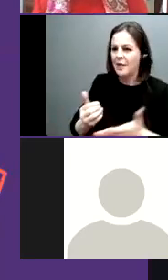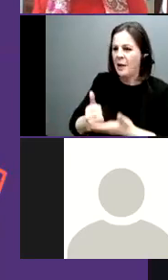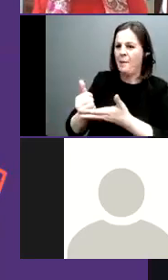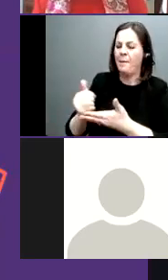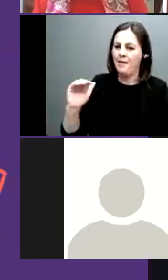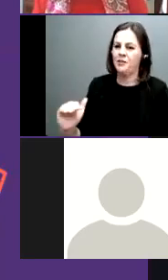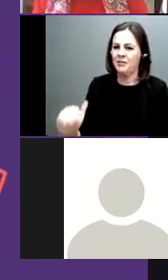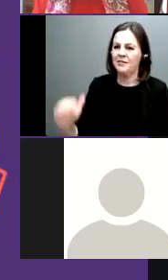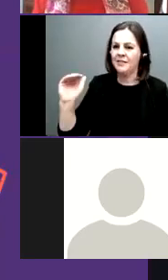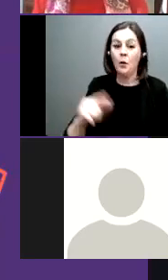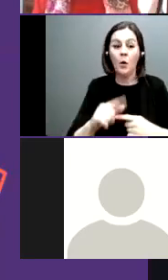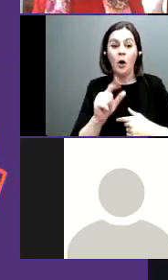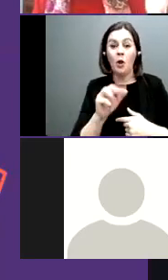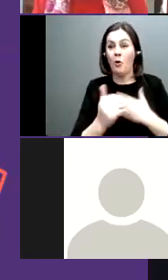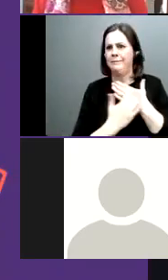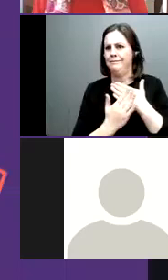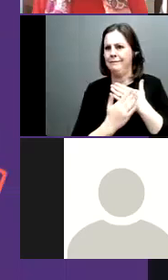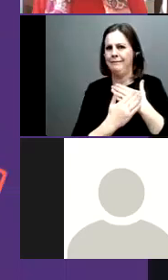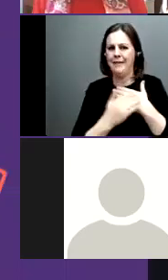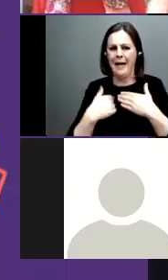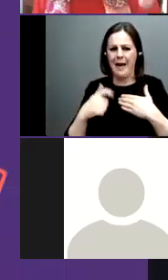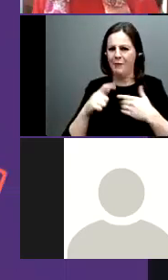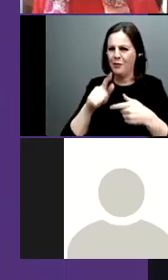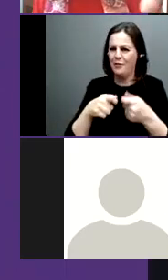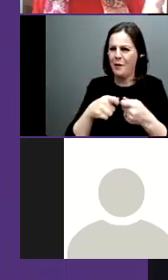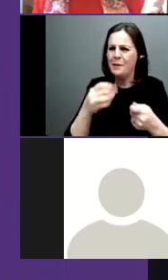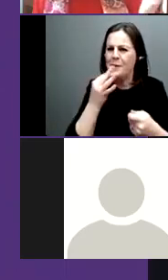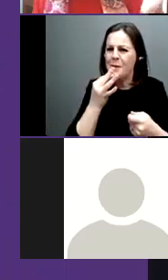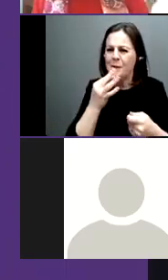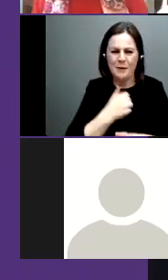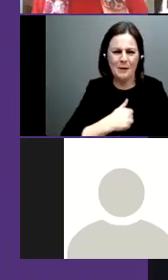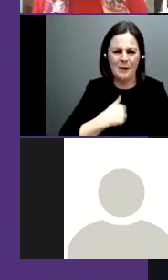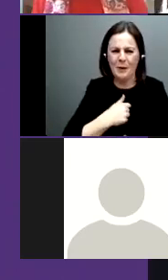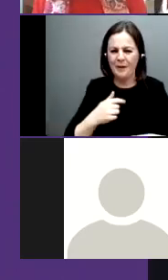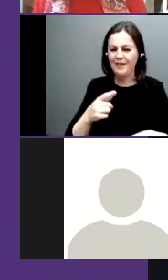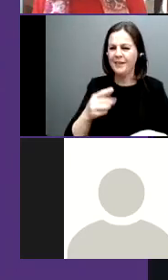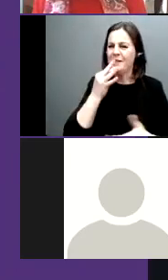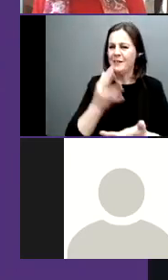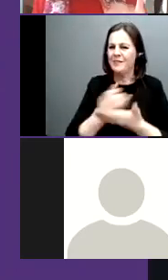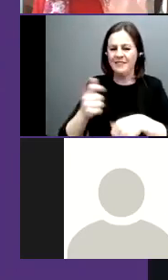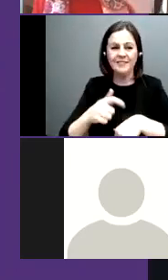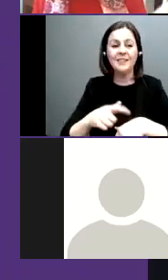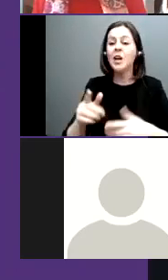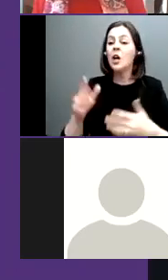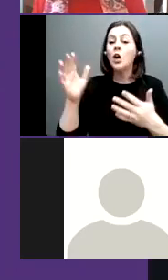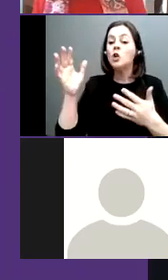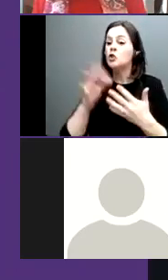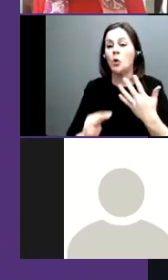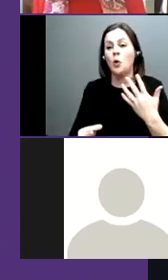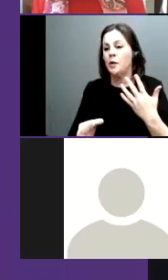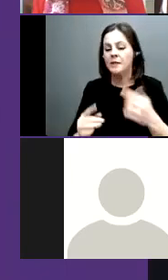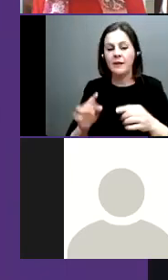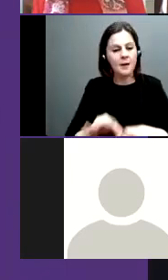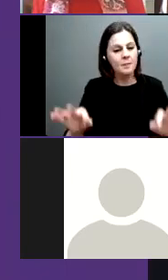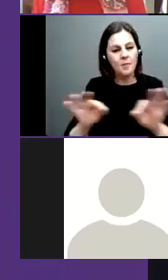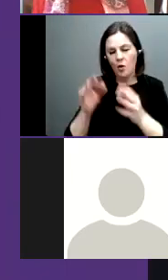Laura that I need to wrap up. So I'll just say very quickly, choice, informing them of all the available and reasonable resources